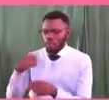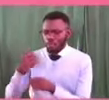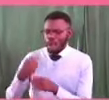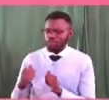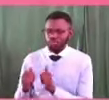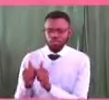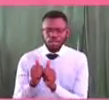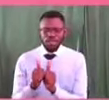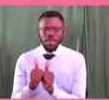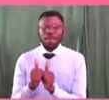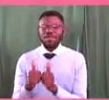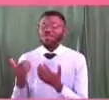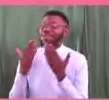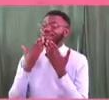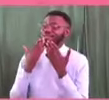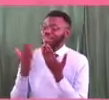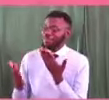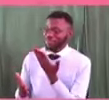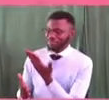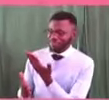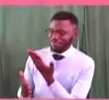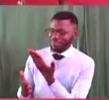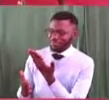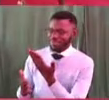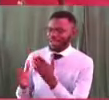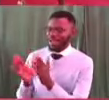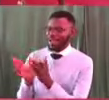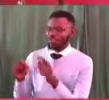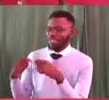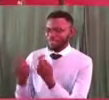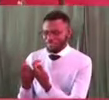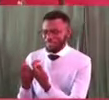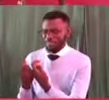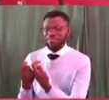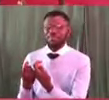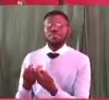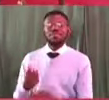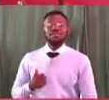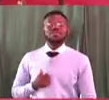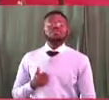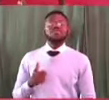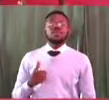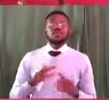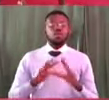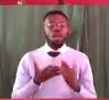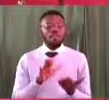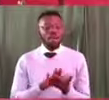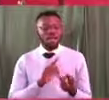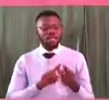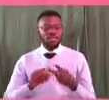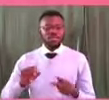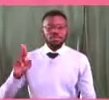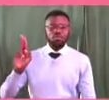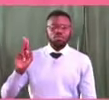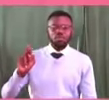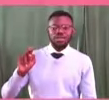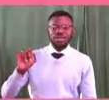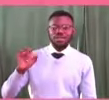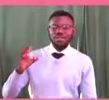social protection. Thank you very much, Madam, and your team. The World Bank, UNICEF, and the World Food